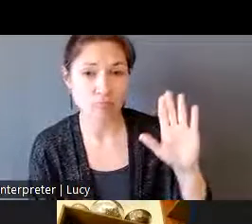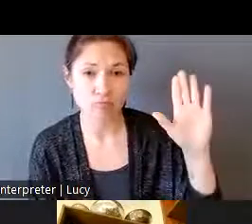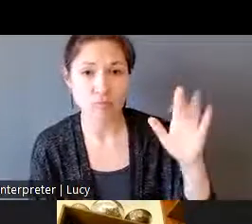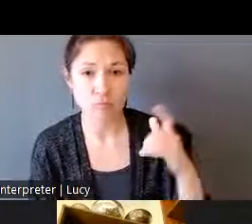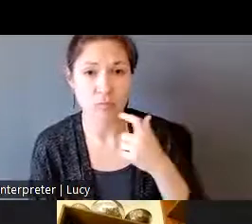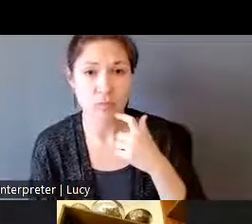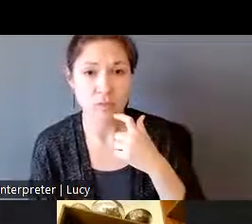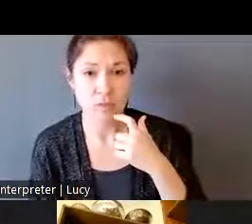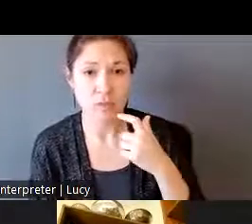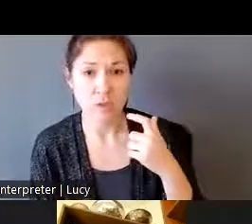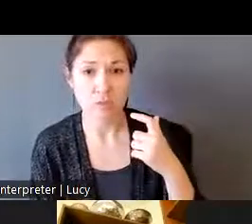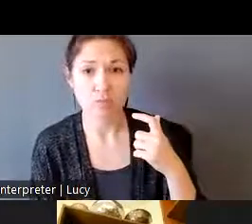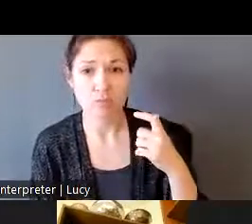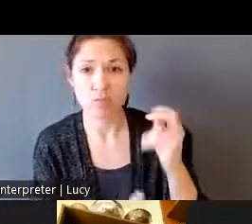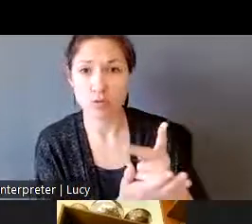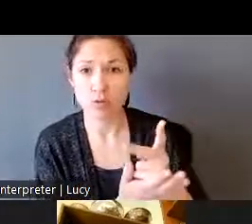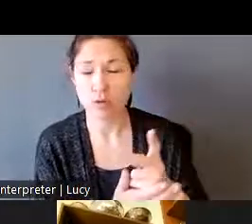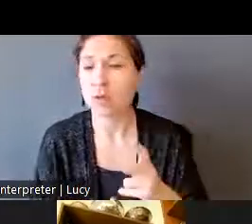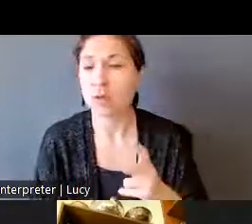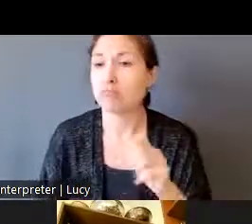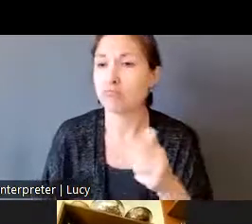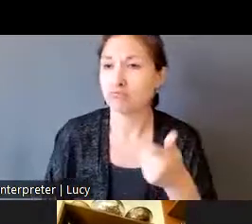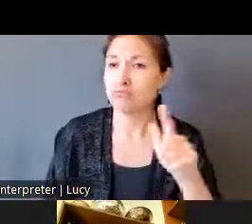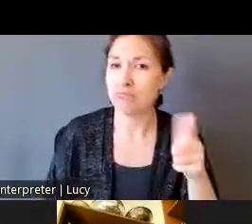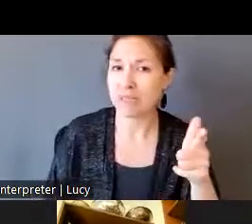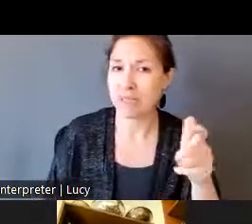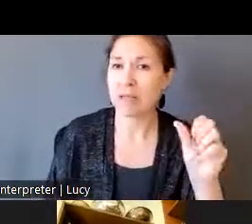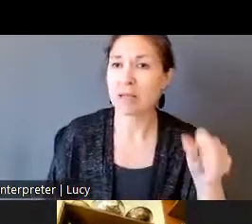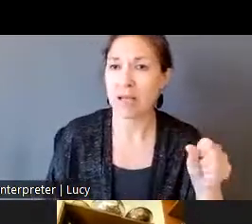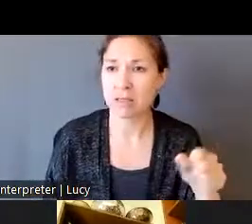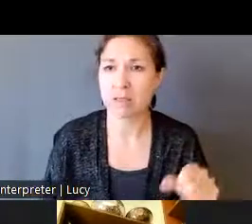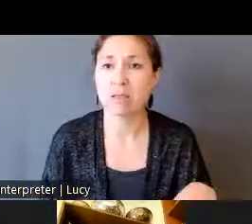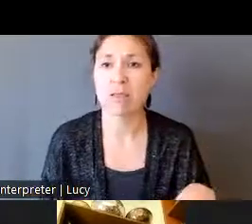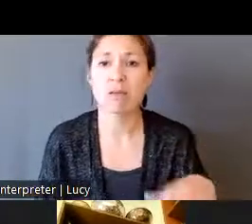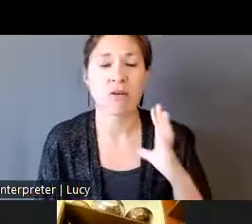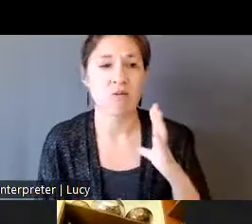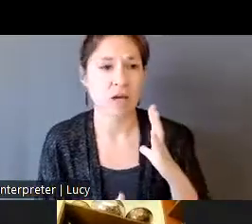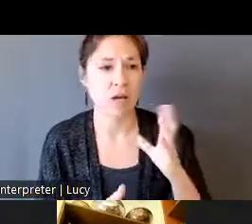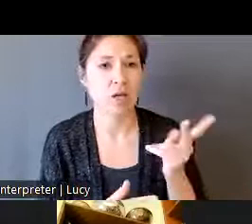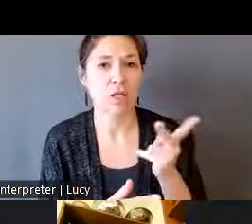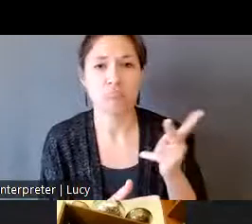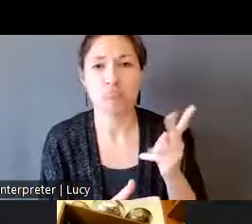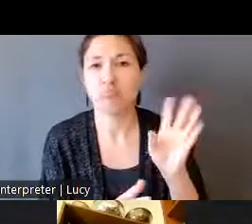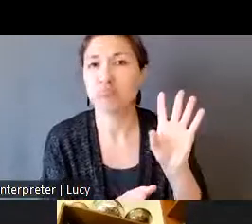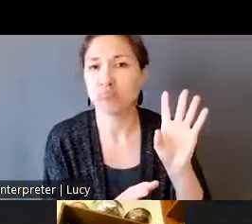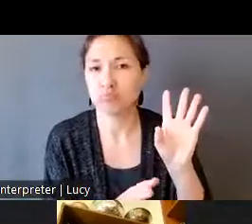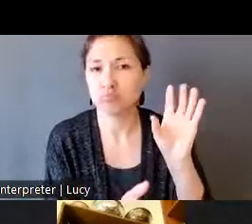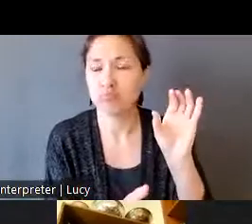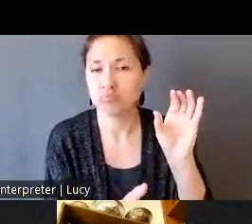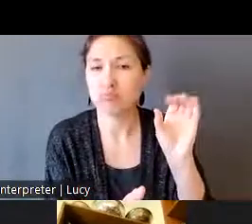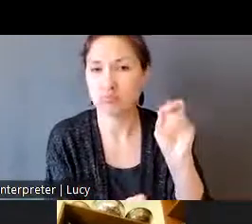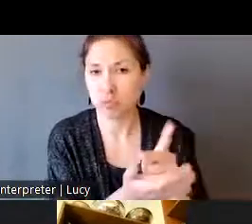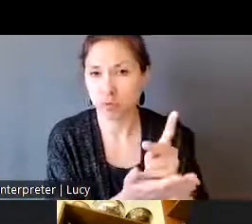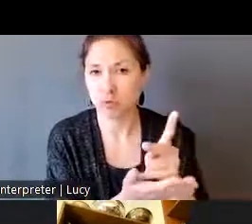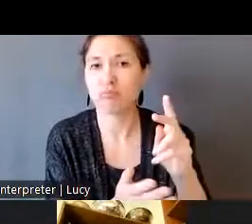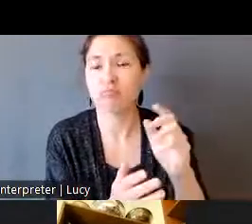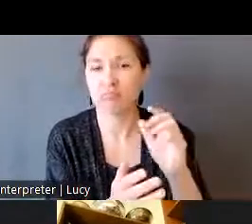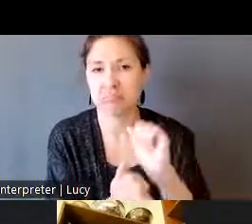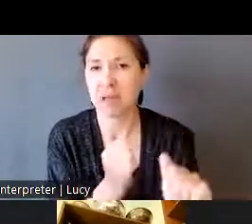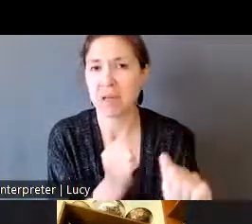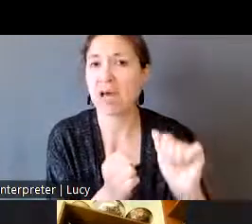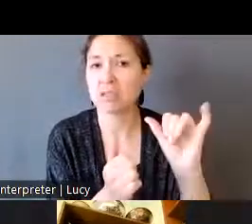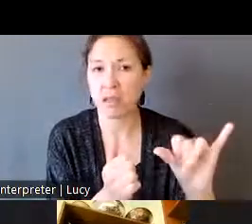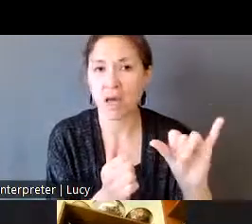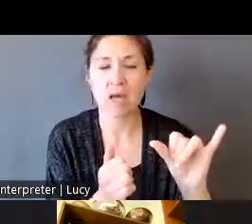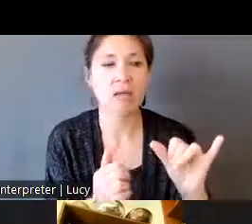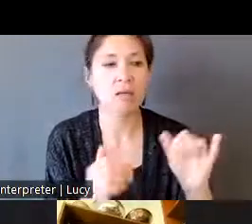Seconded. Okay, so the April 19 minutes have been accepted and approved. Thank you. So